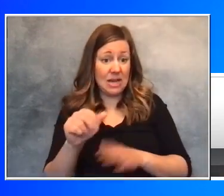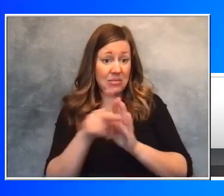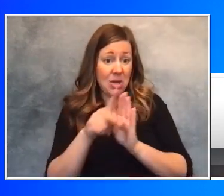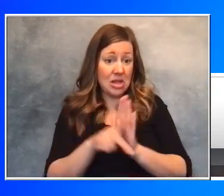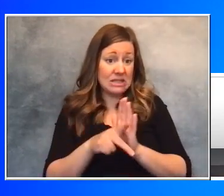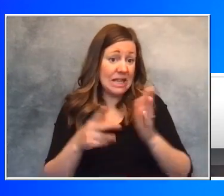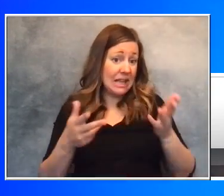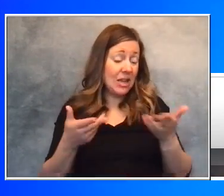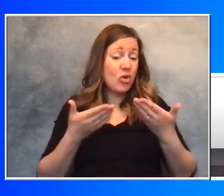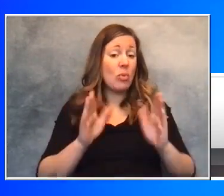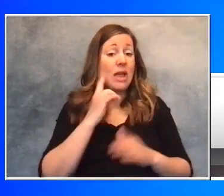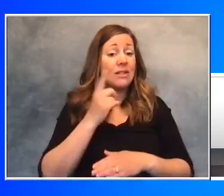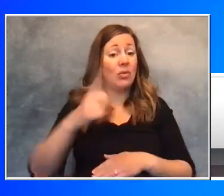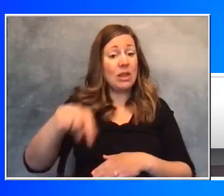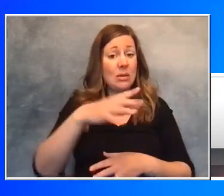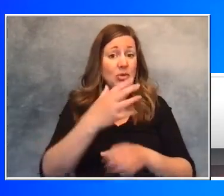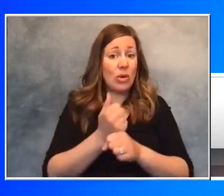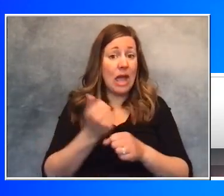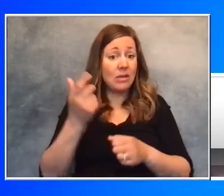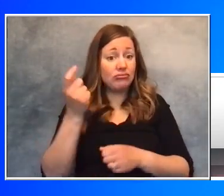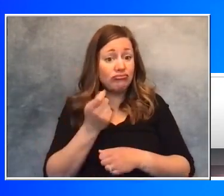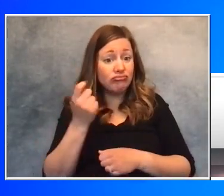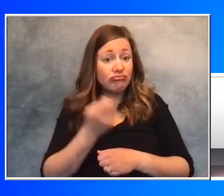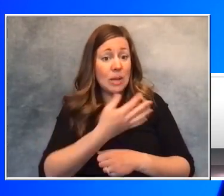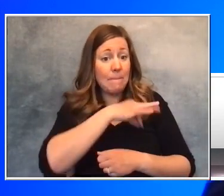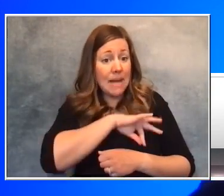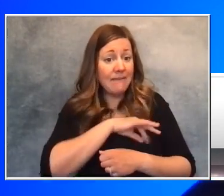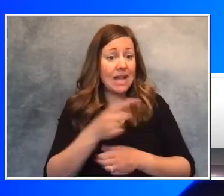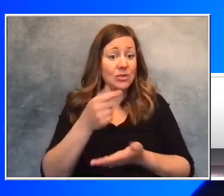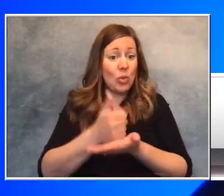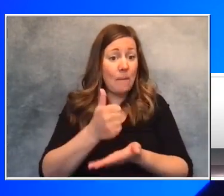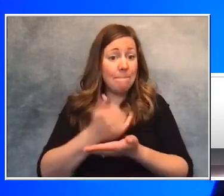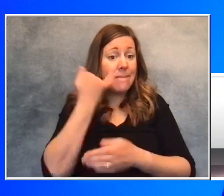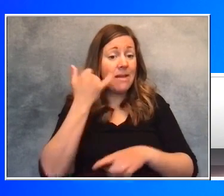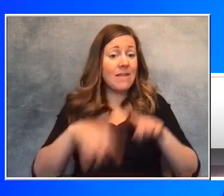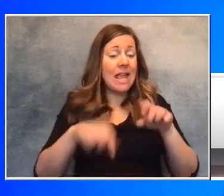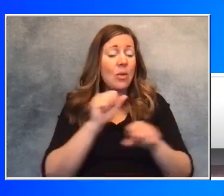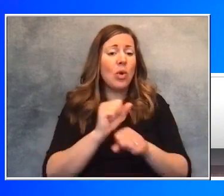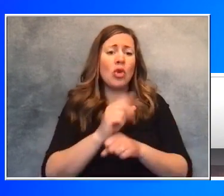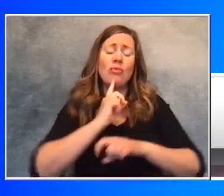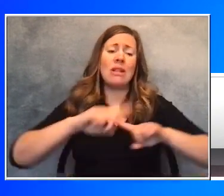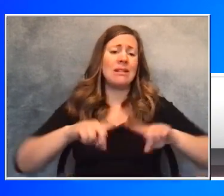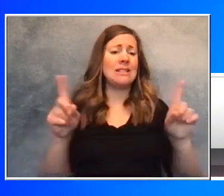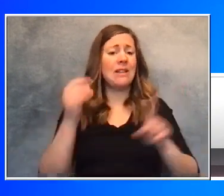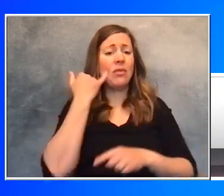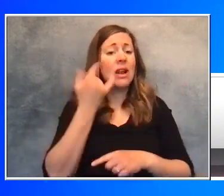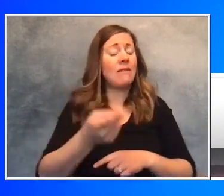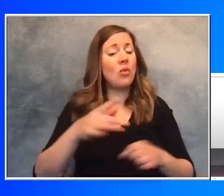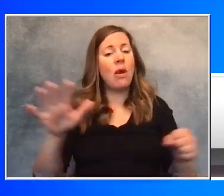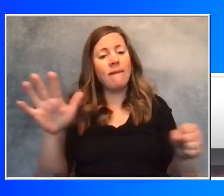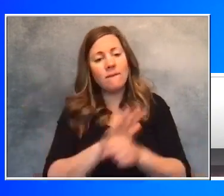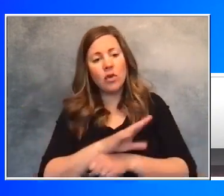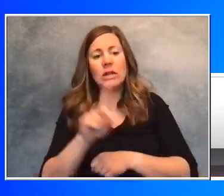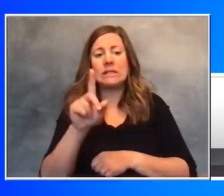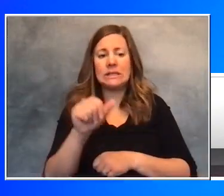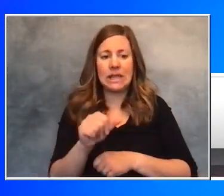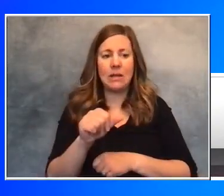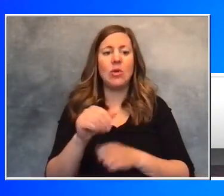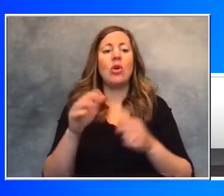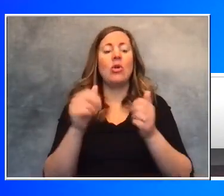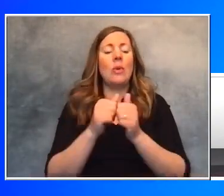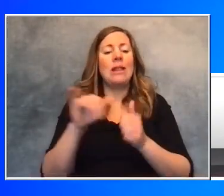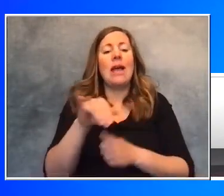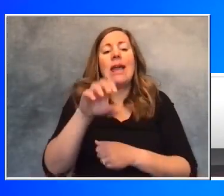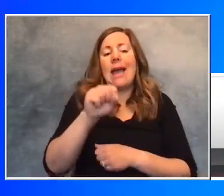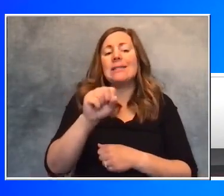get funding to help them while they can't work. It's completely different if you are totally disabled through Social Security Administration.